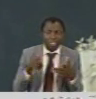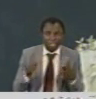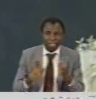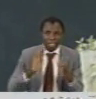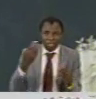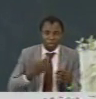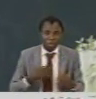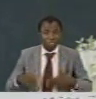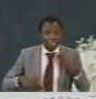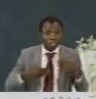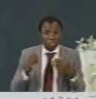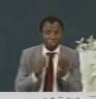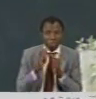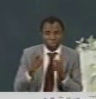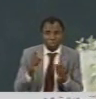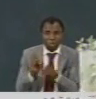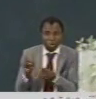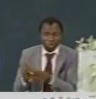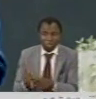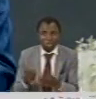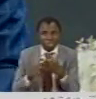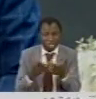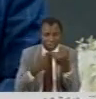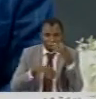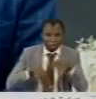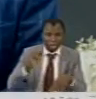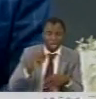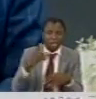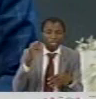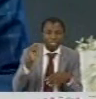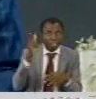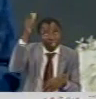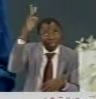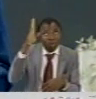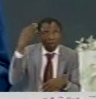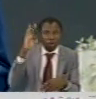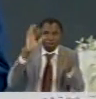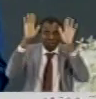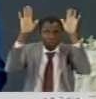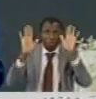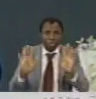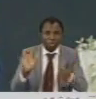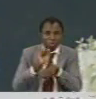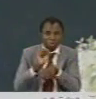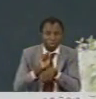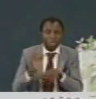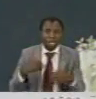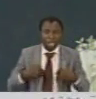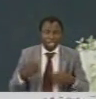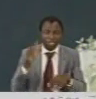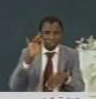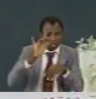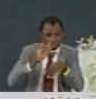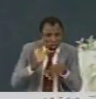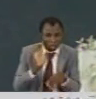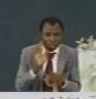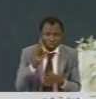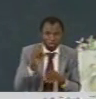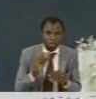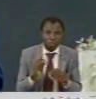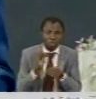Start coming out. The God of miracle has touched you already. Start coming